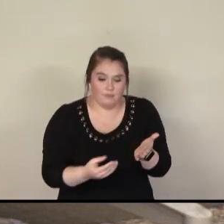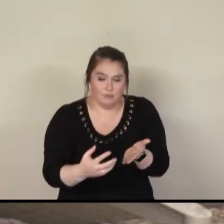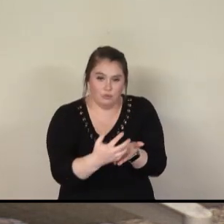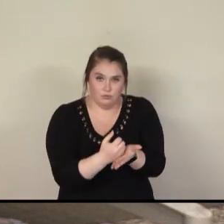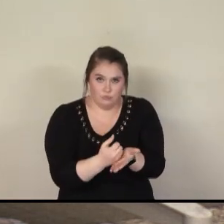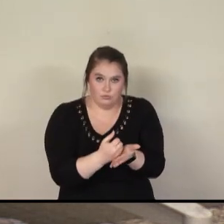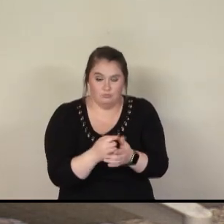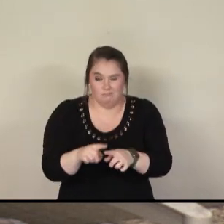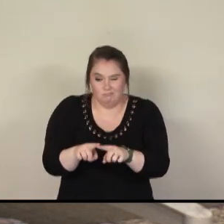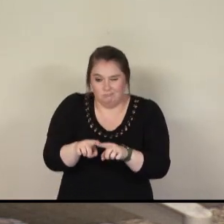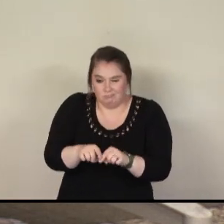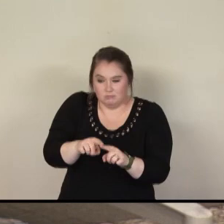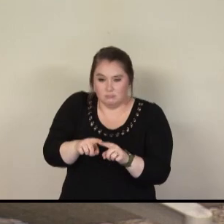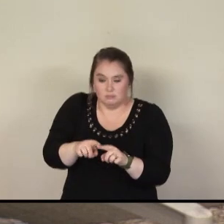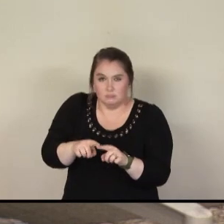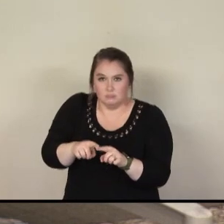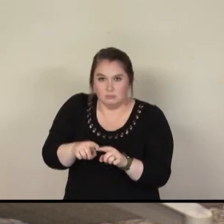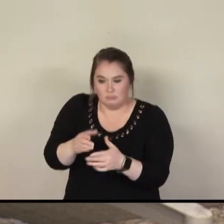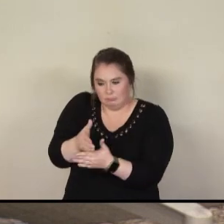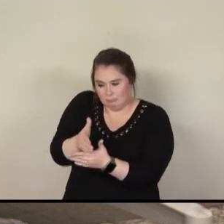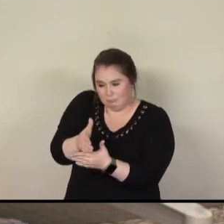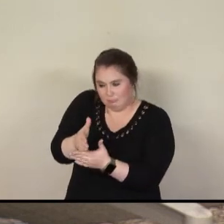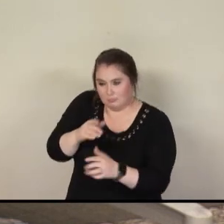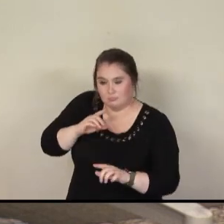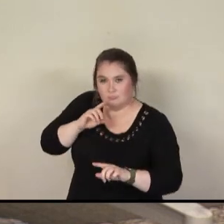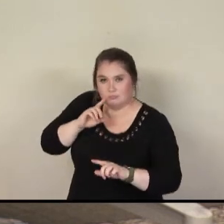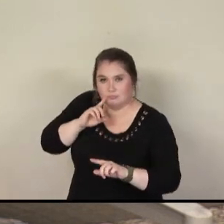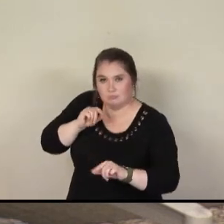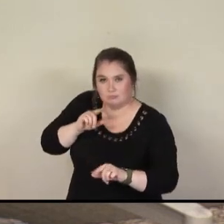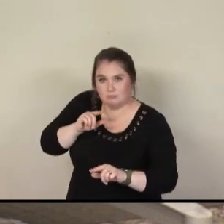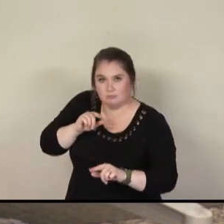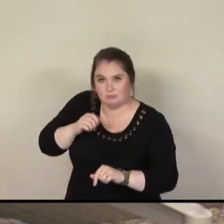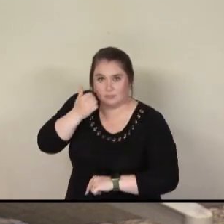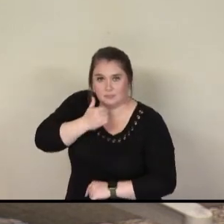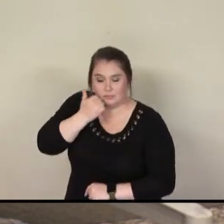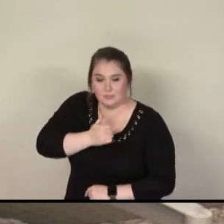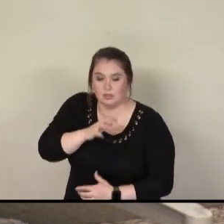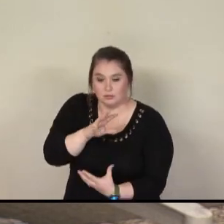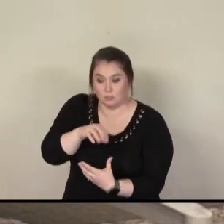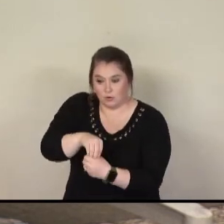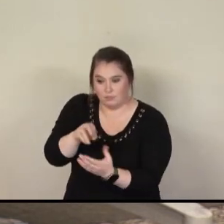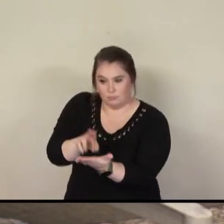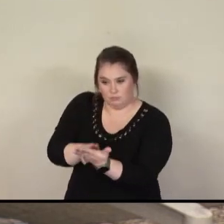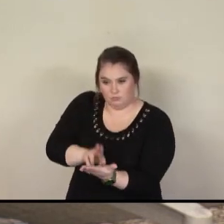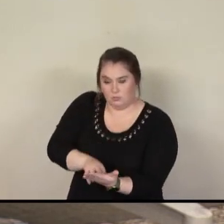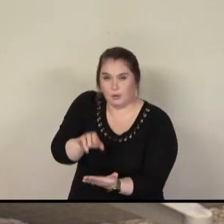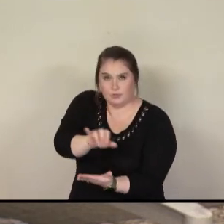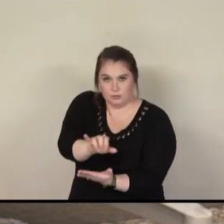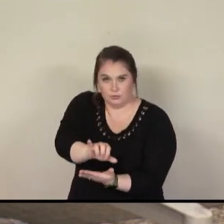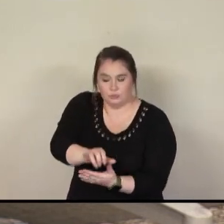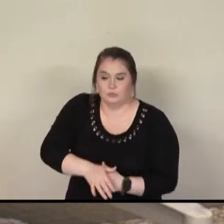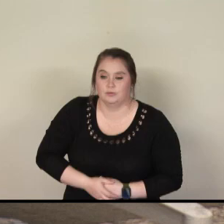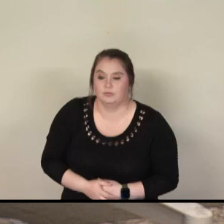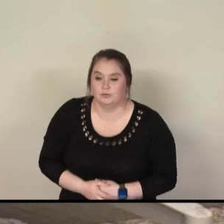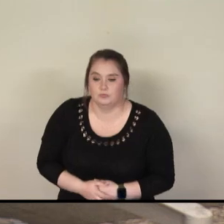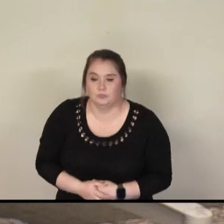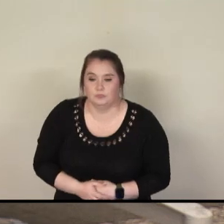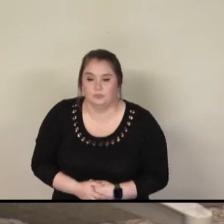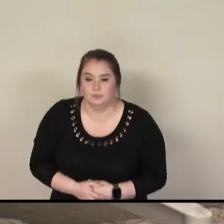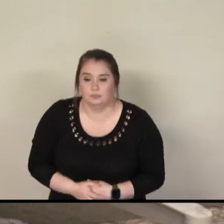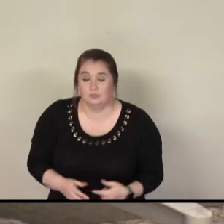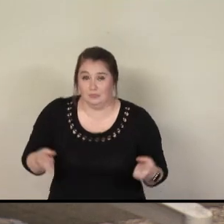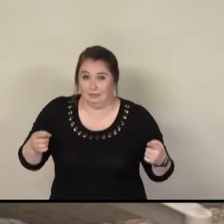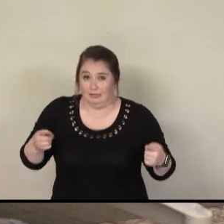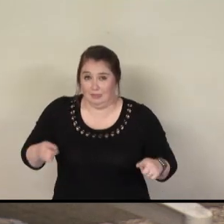still based on average daily attendance, which is, a part of enrollment too, we were